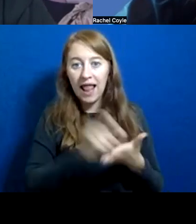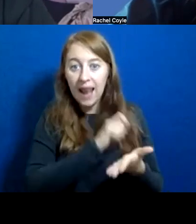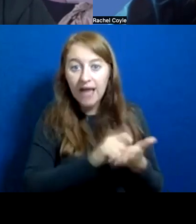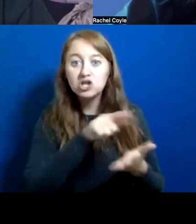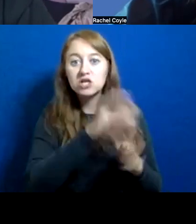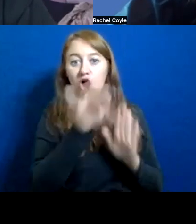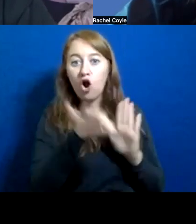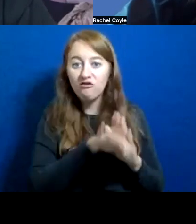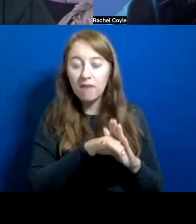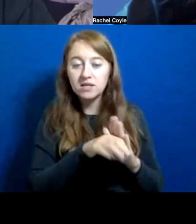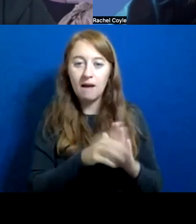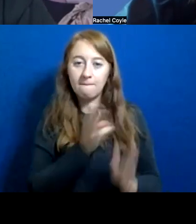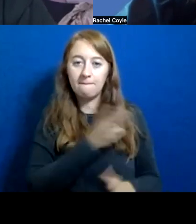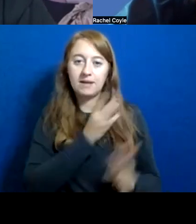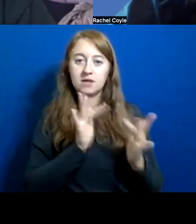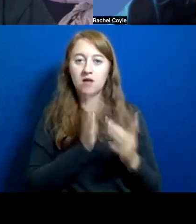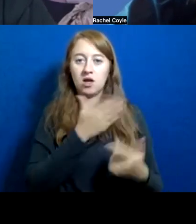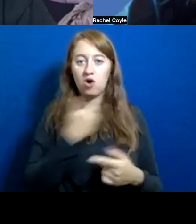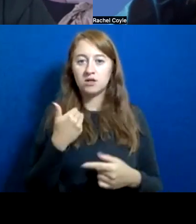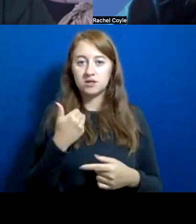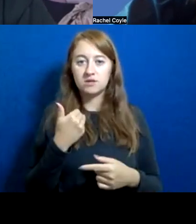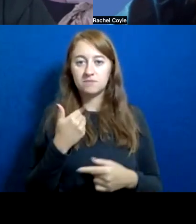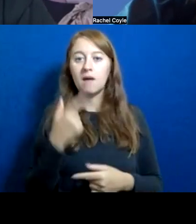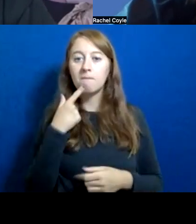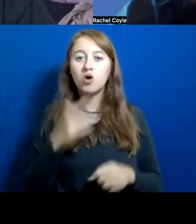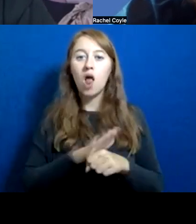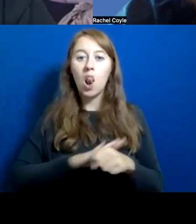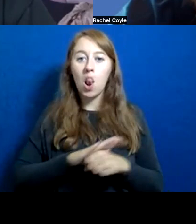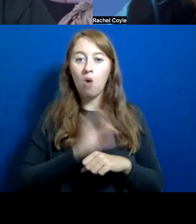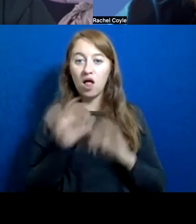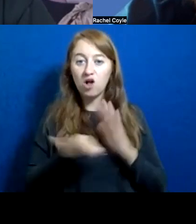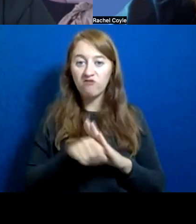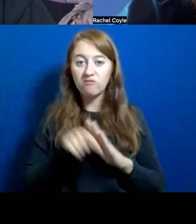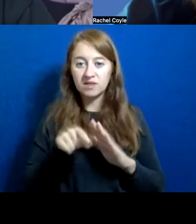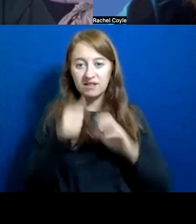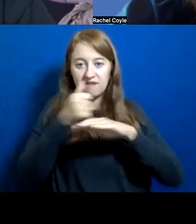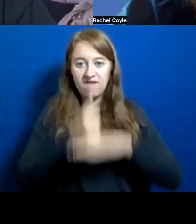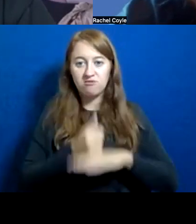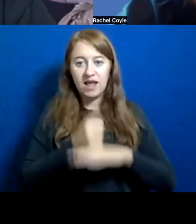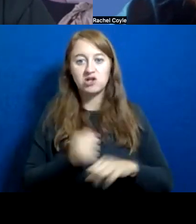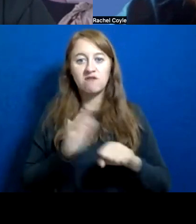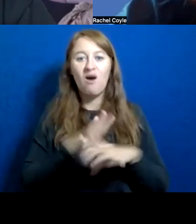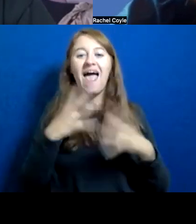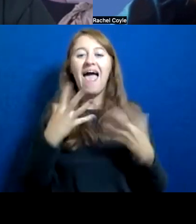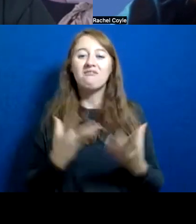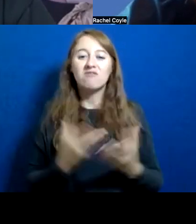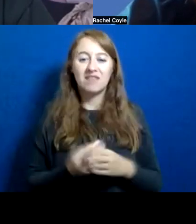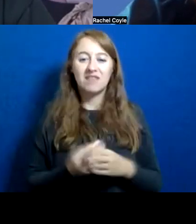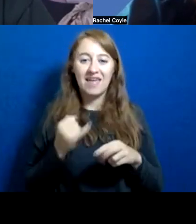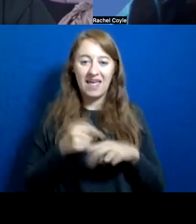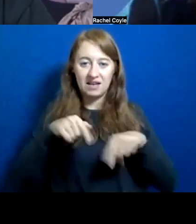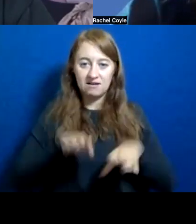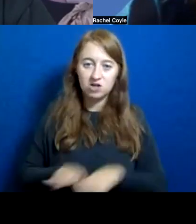I said previously, like it really is the bedrock to everything that we do in our democracy. And there are really important decisions that are made. Some people